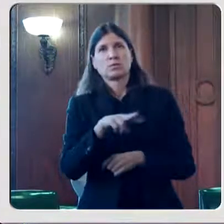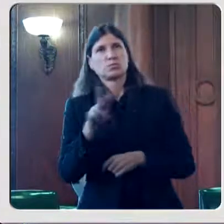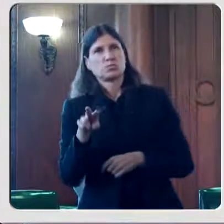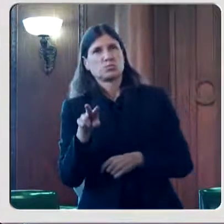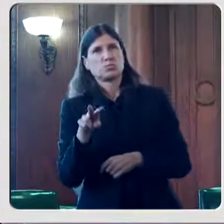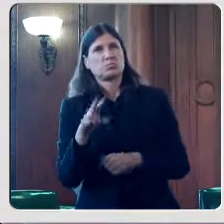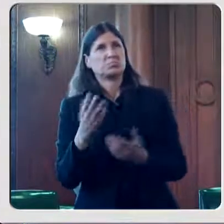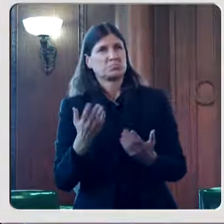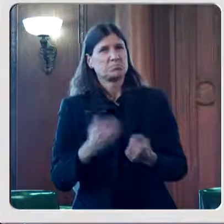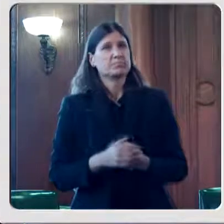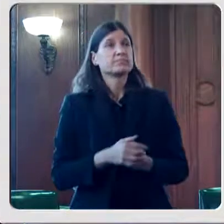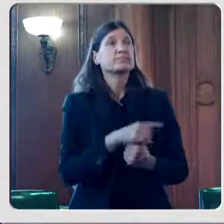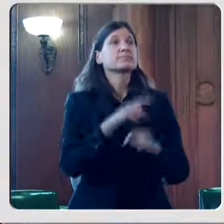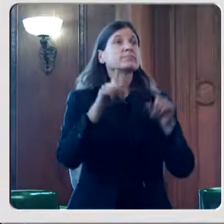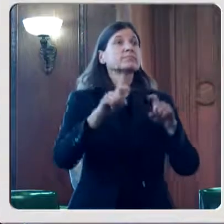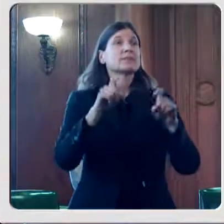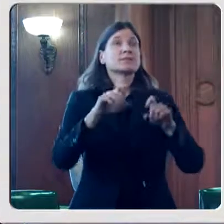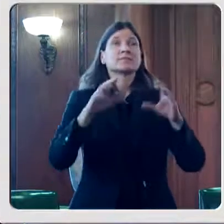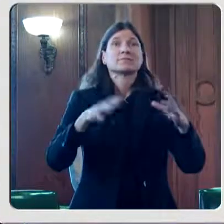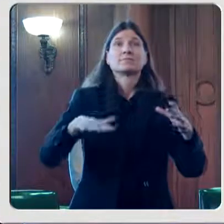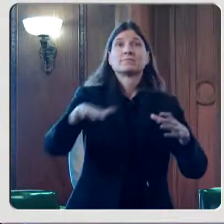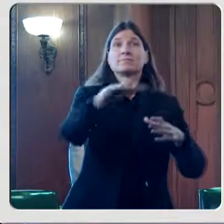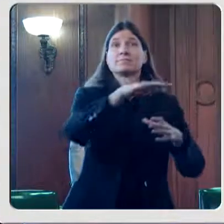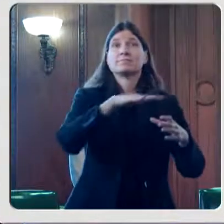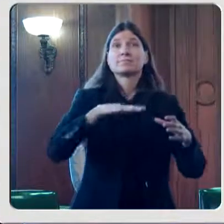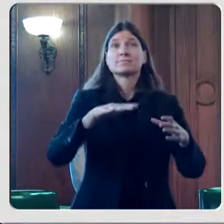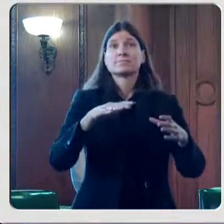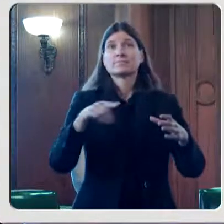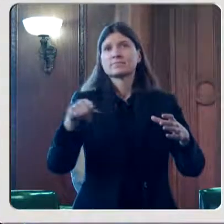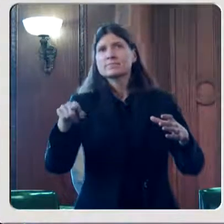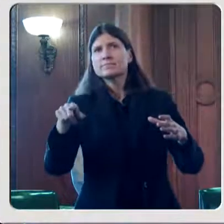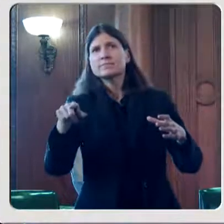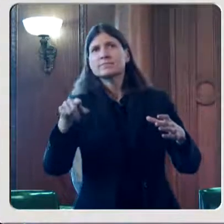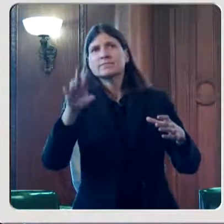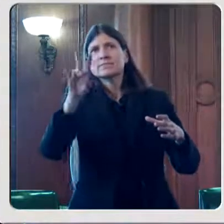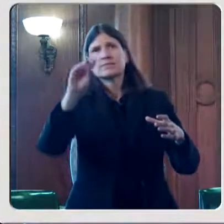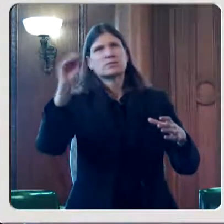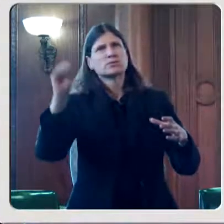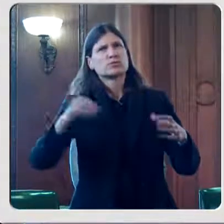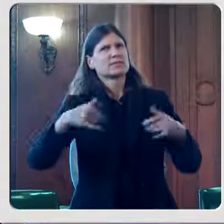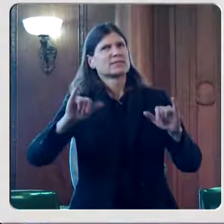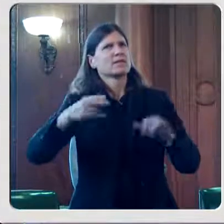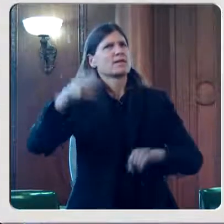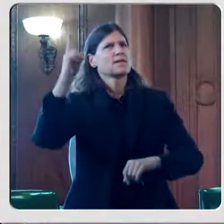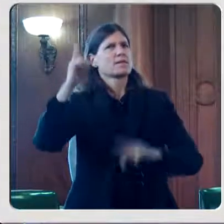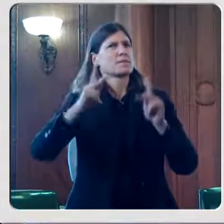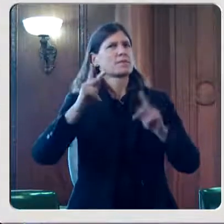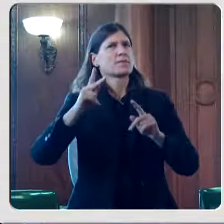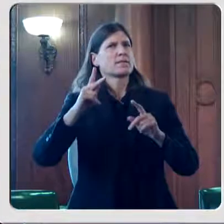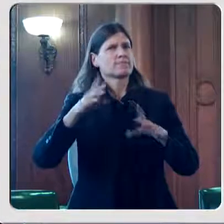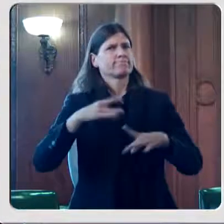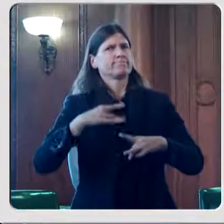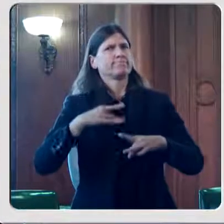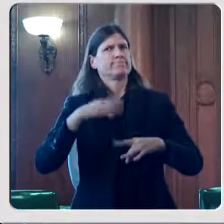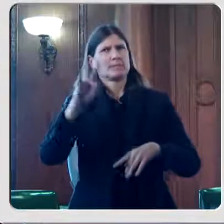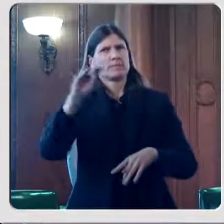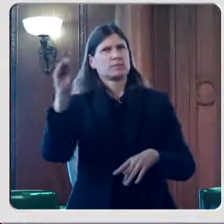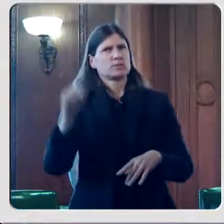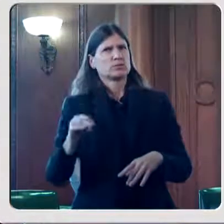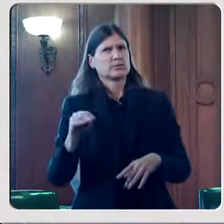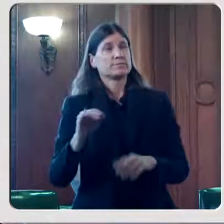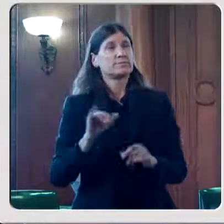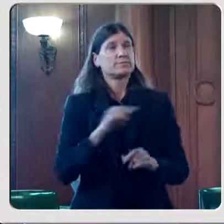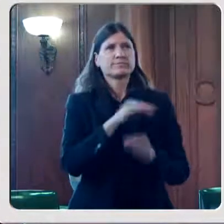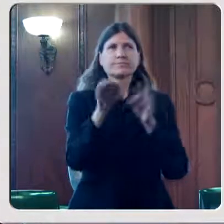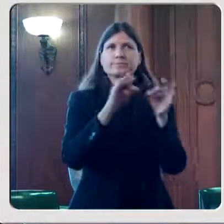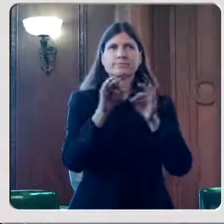higher than the state average. It remains at 7%, which is largely due because of the fact that we're not doing as much